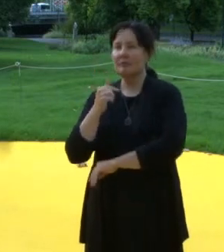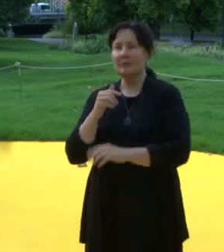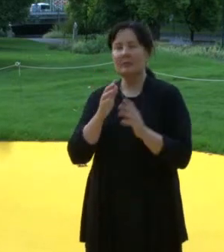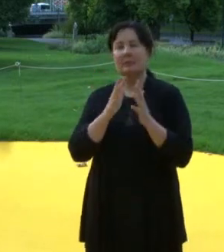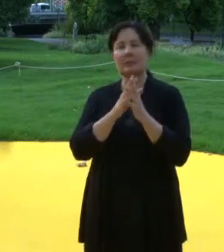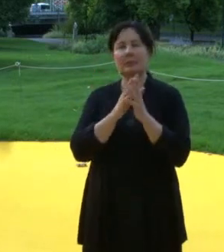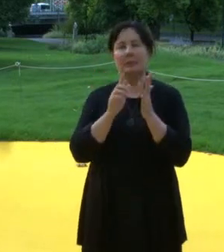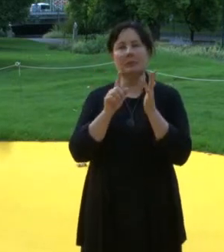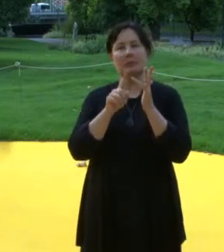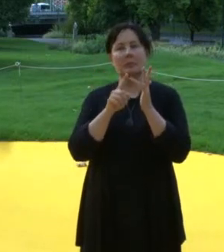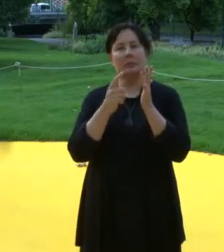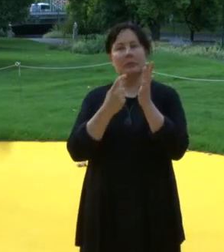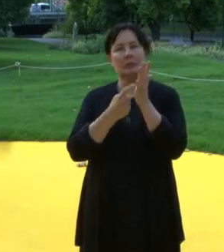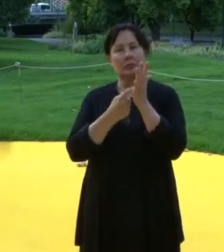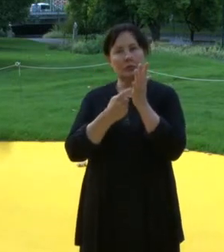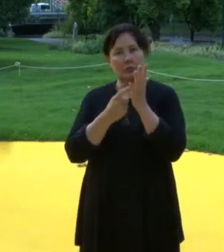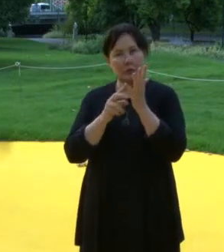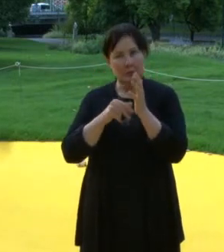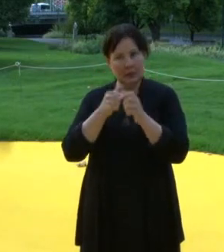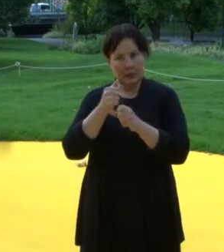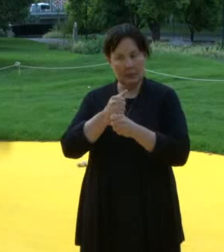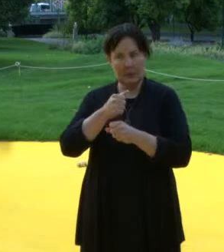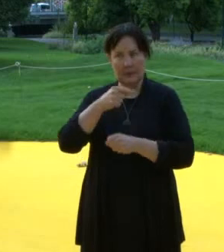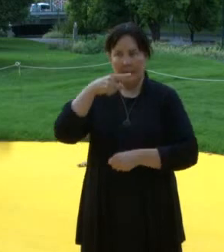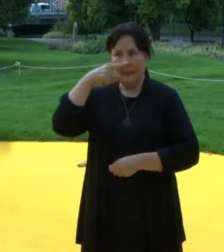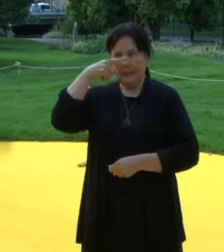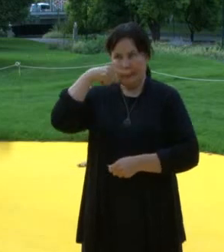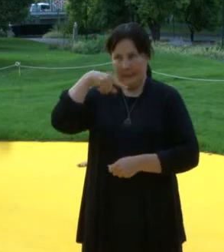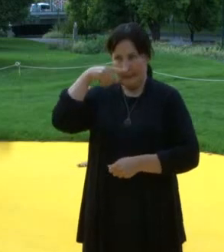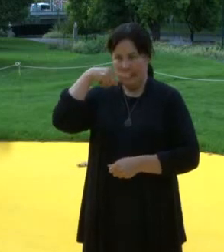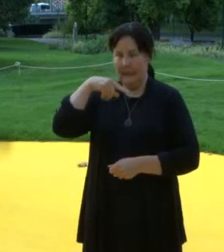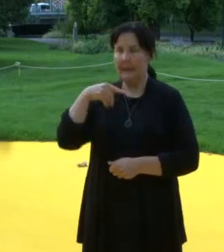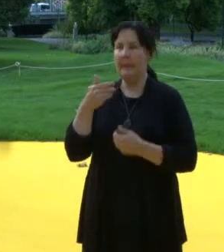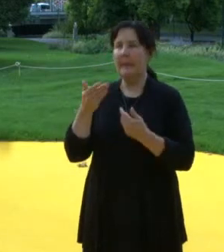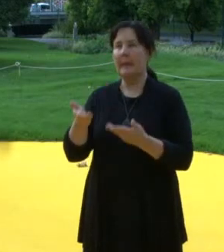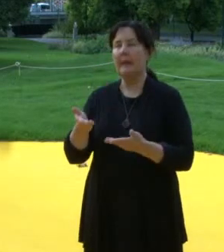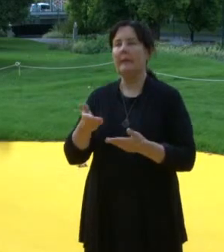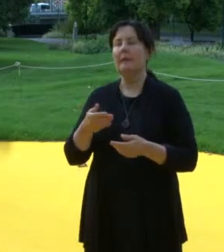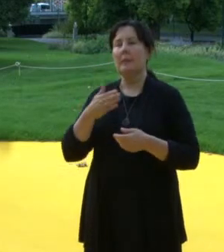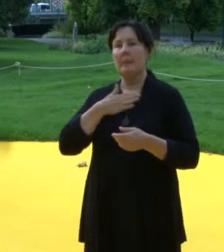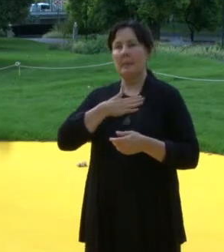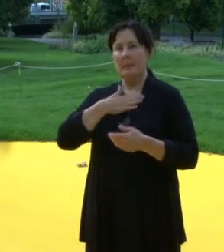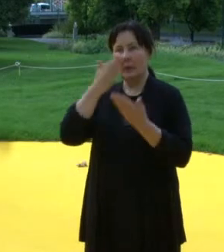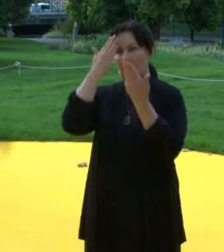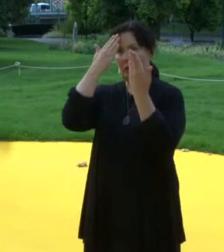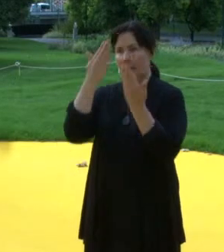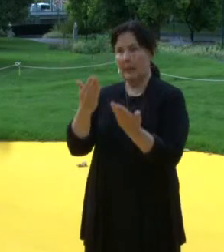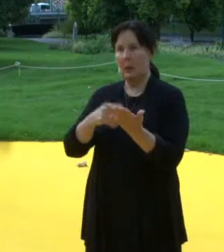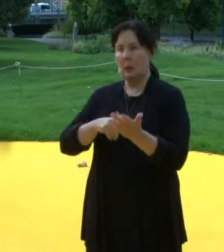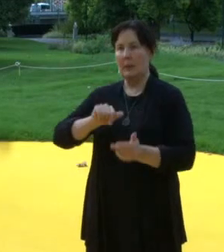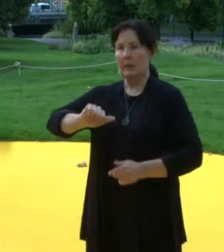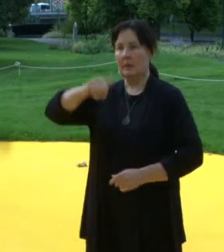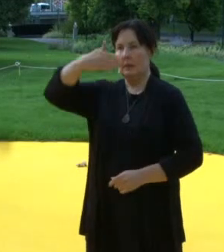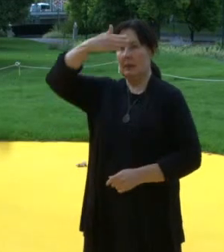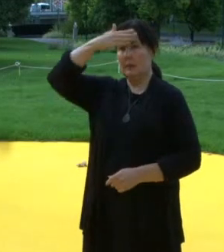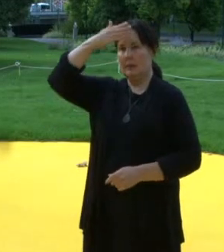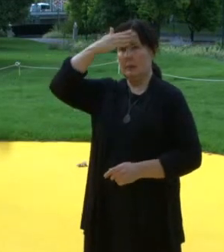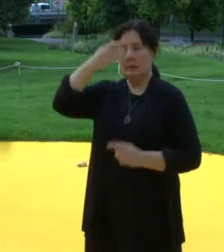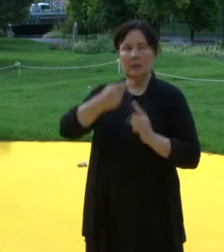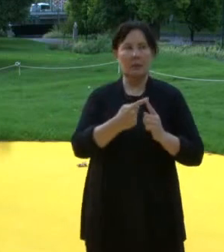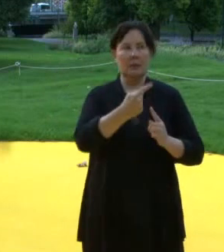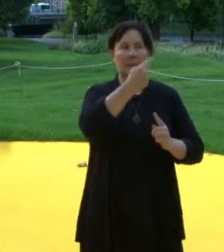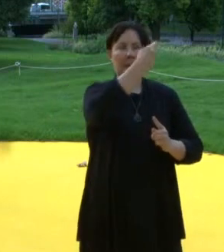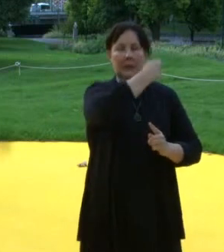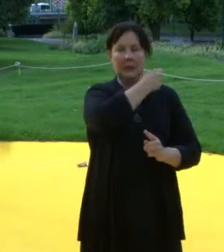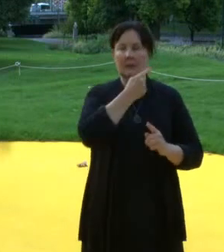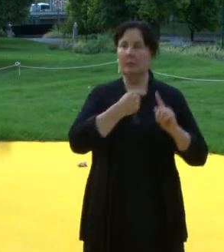I want to acknowledge the Bunurong people and to pay my respects to their elders, past and present, and to say that sovereignty has